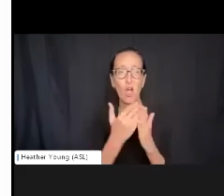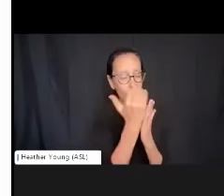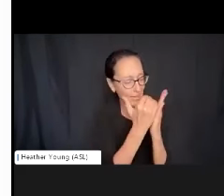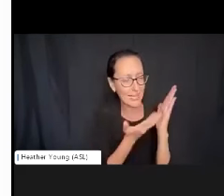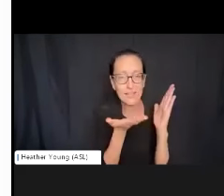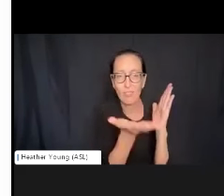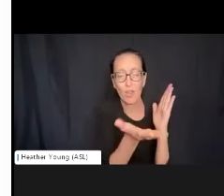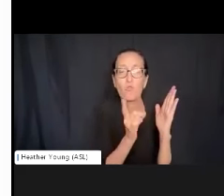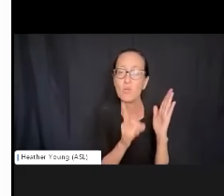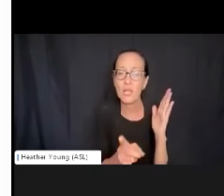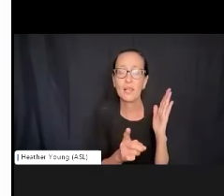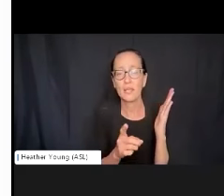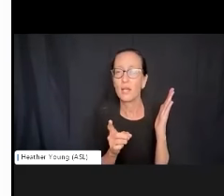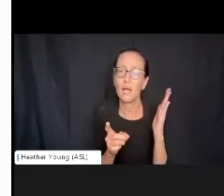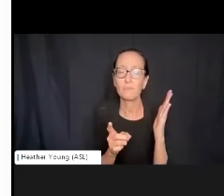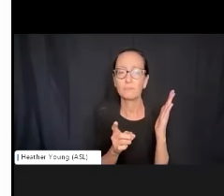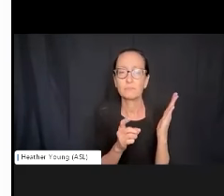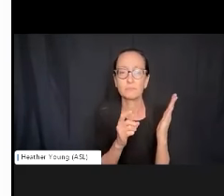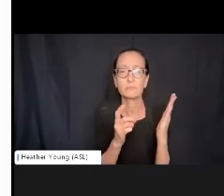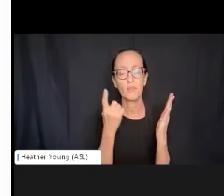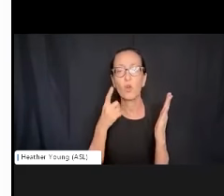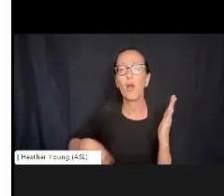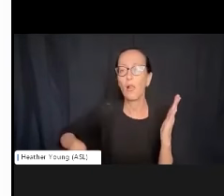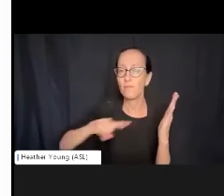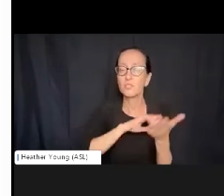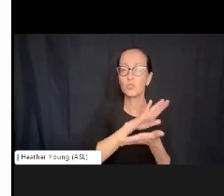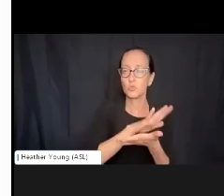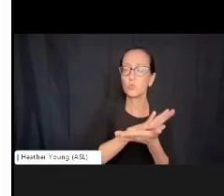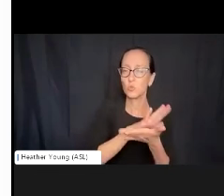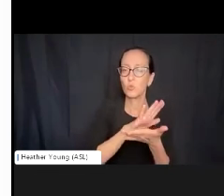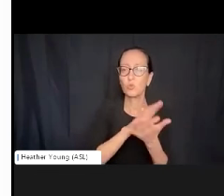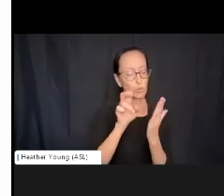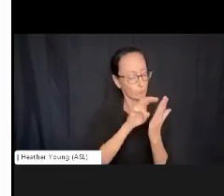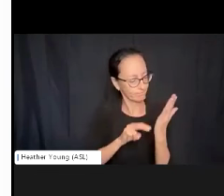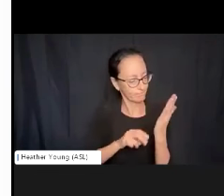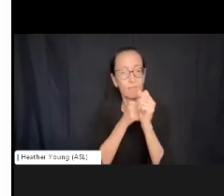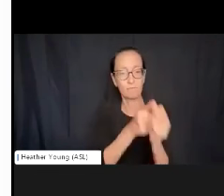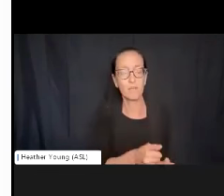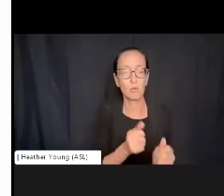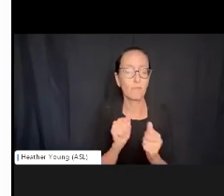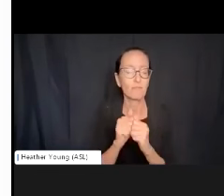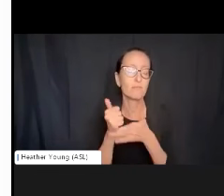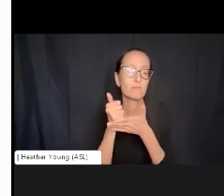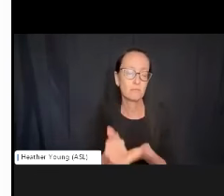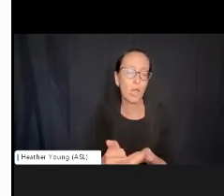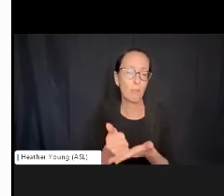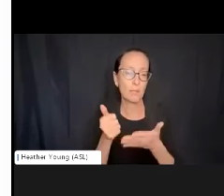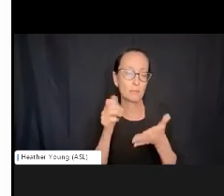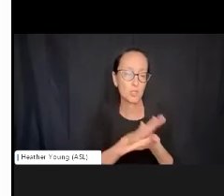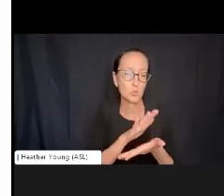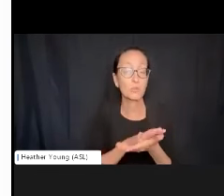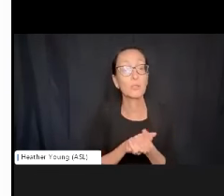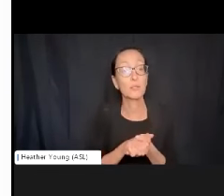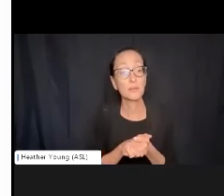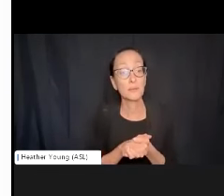of a manualized intervention for us to deliver in schools. Then just lastly, to follow up on some of my other favorite